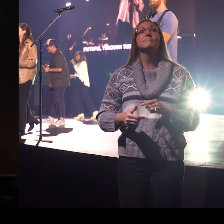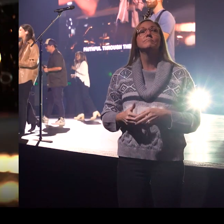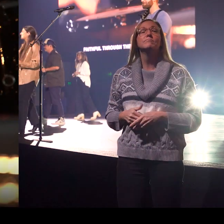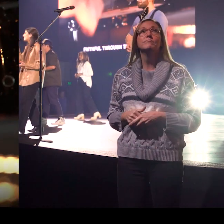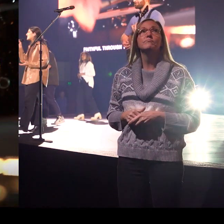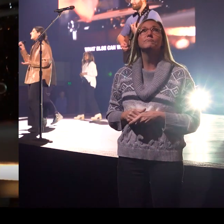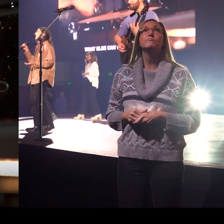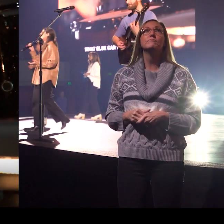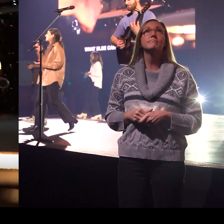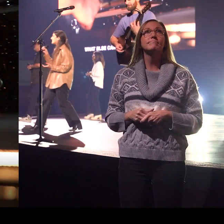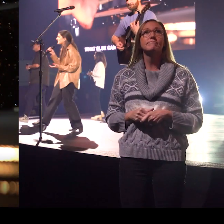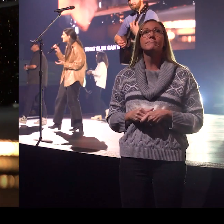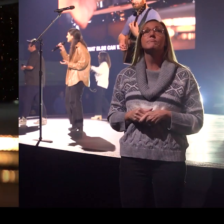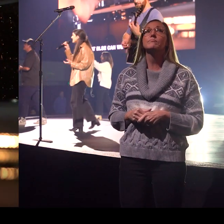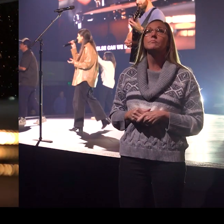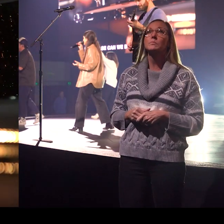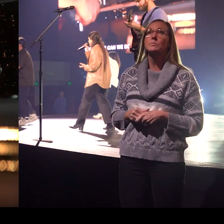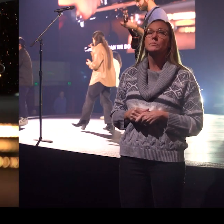generations.